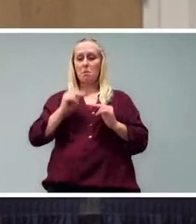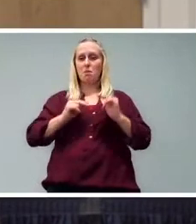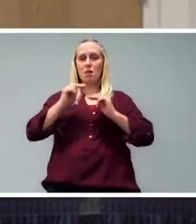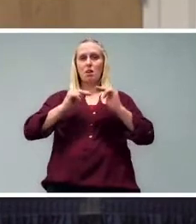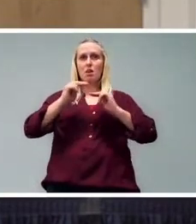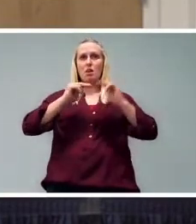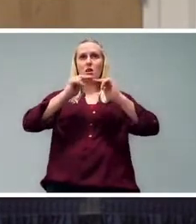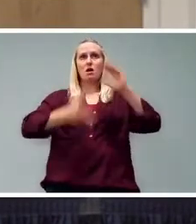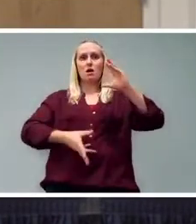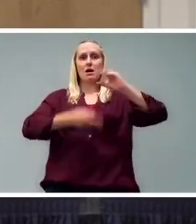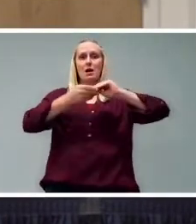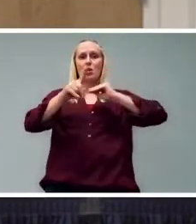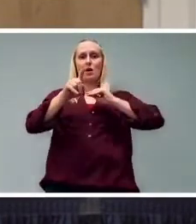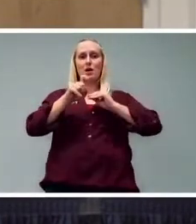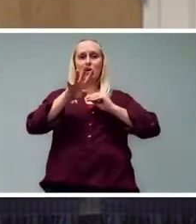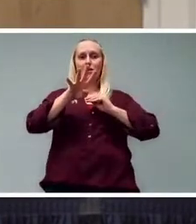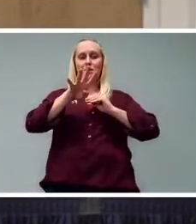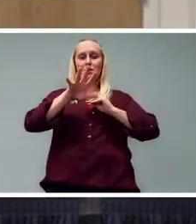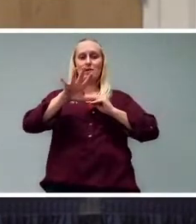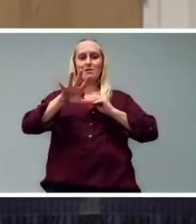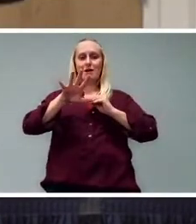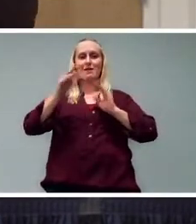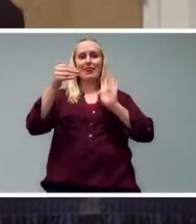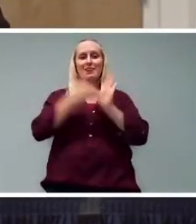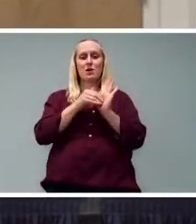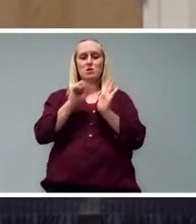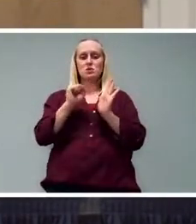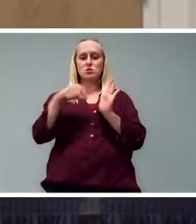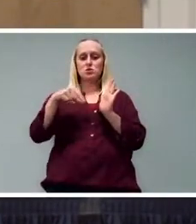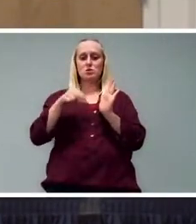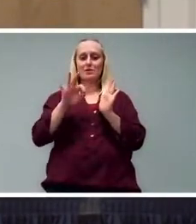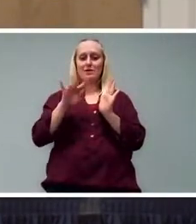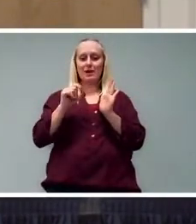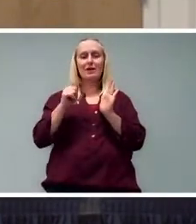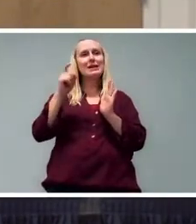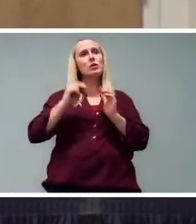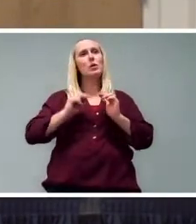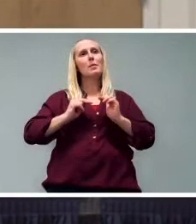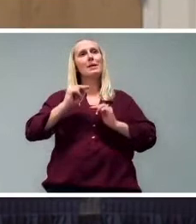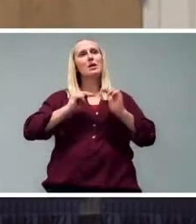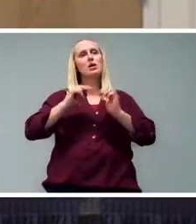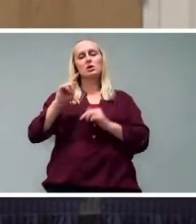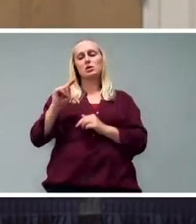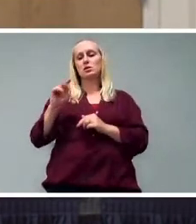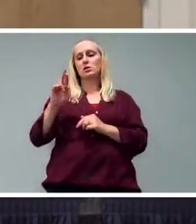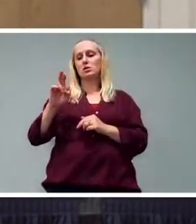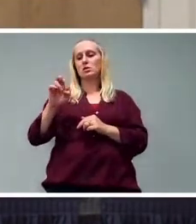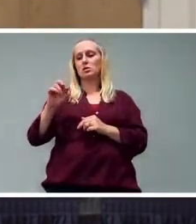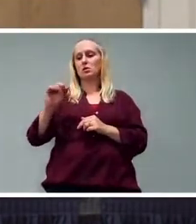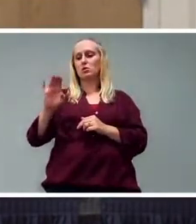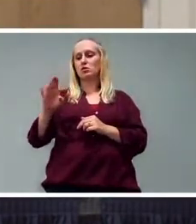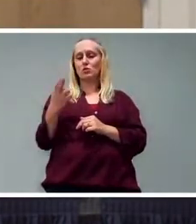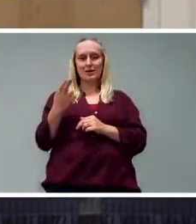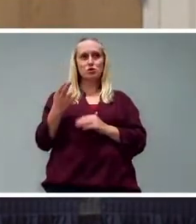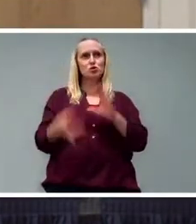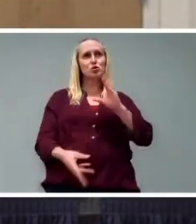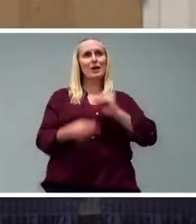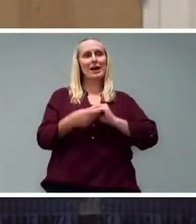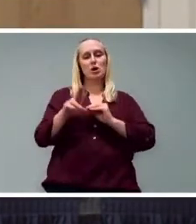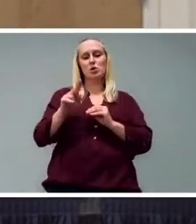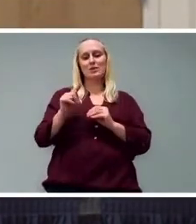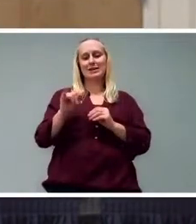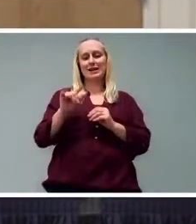to add another 145,000 square feet here. You may need to do some trenching, pipes, utilities. That